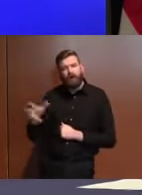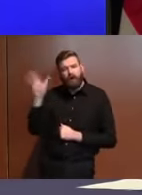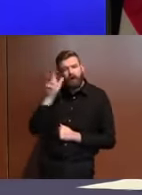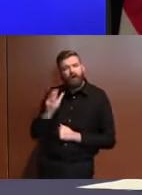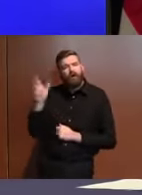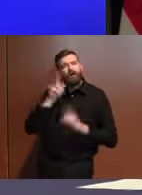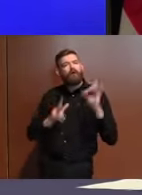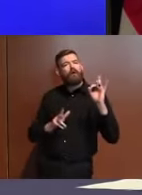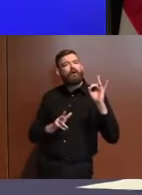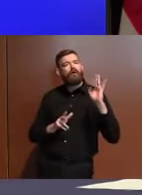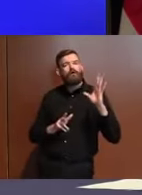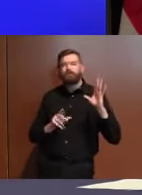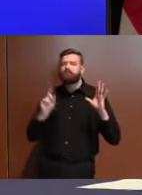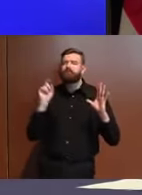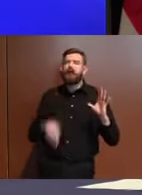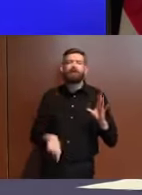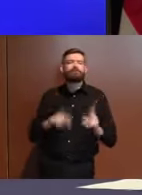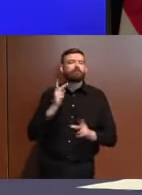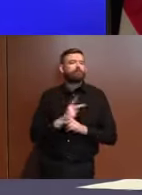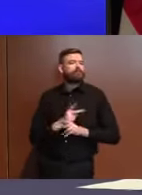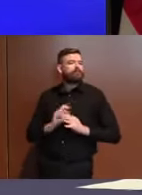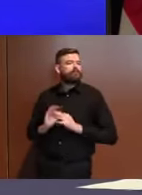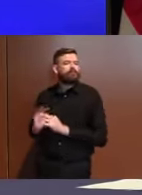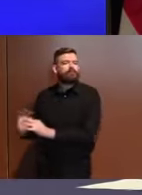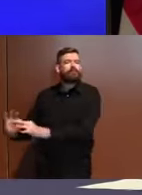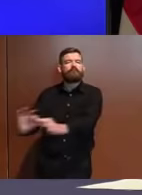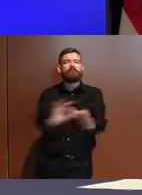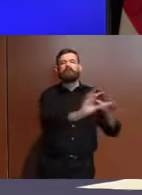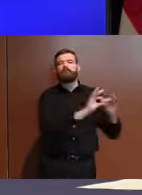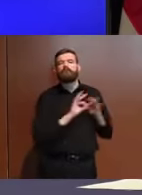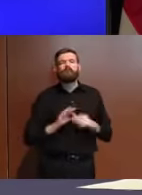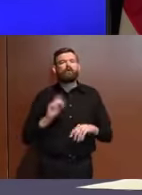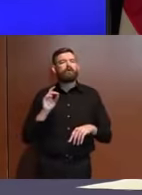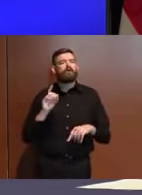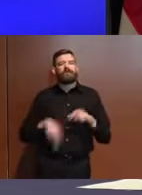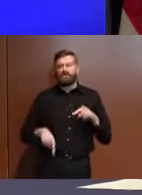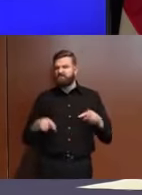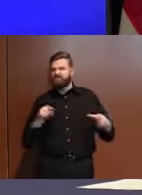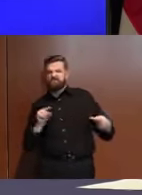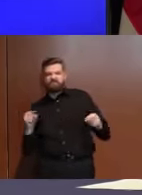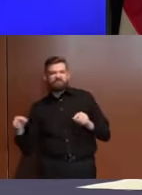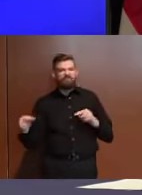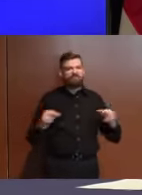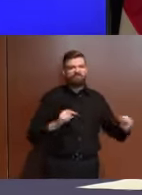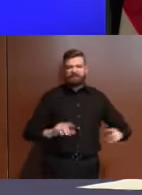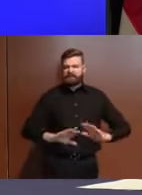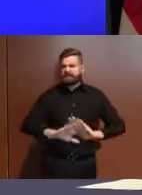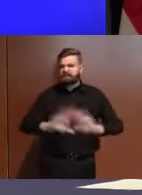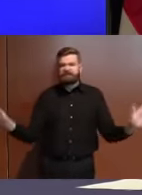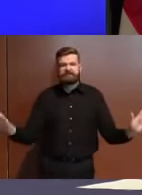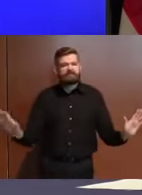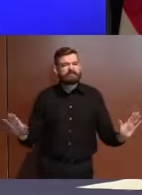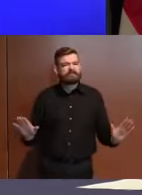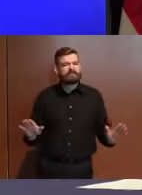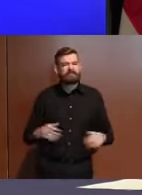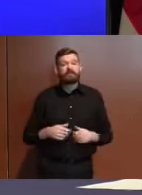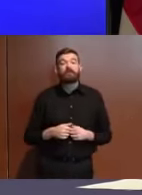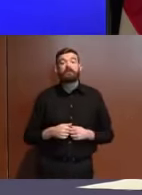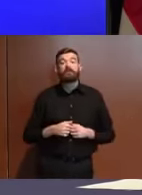together. We can't ever turn on each other. We rise and fall as one. And as I've said here